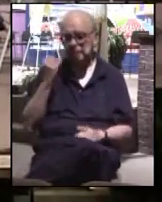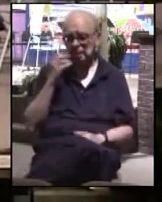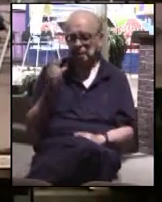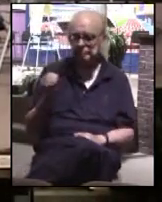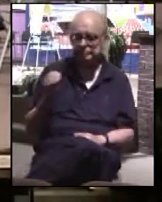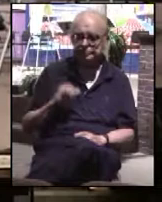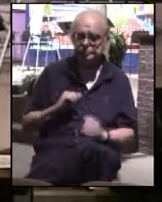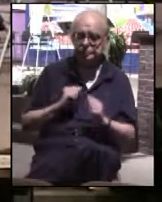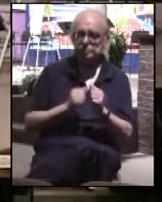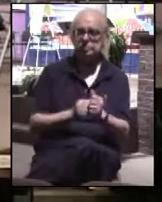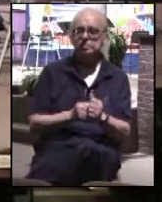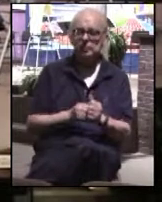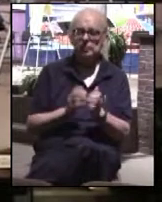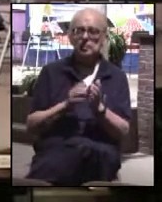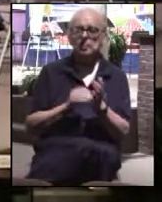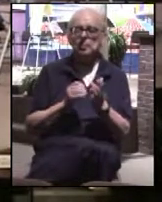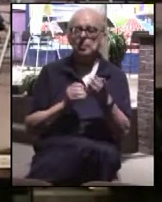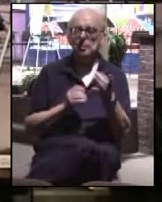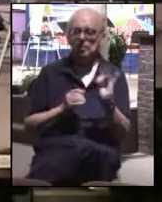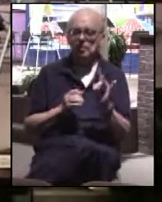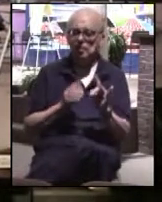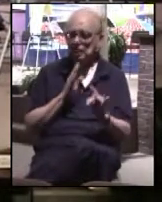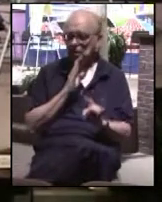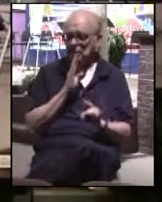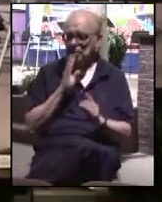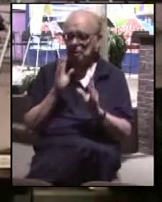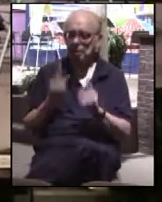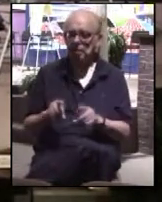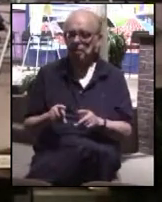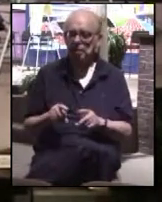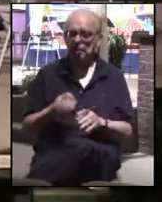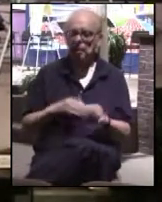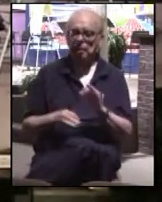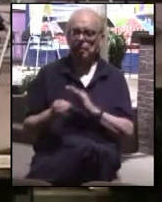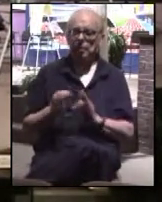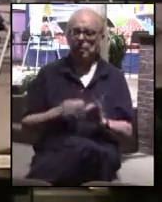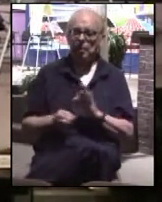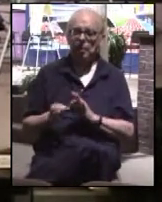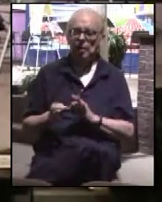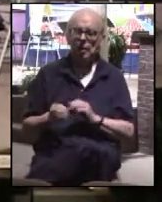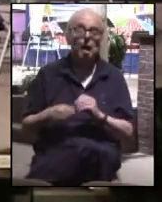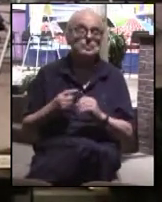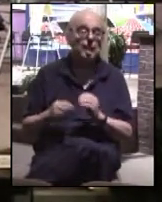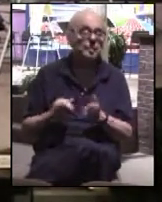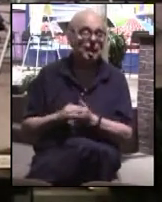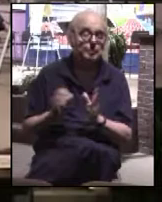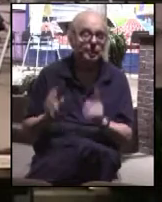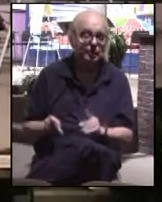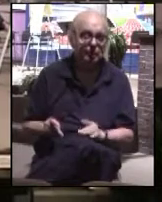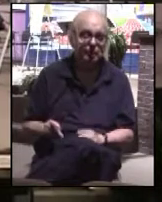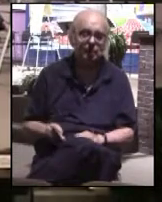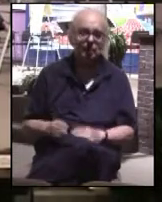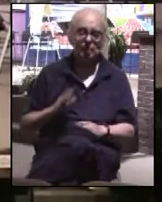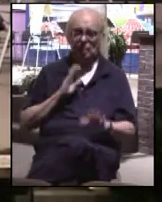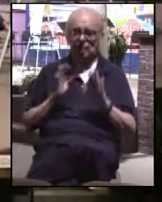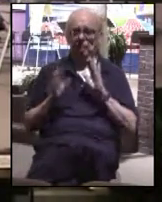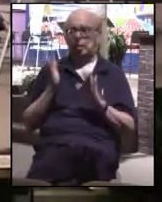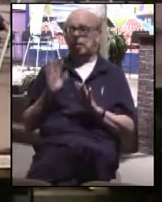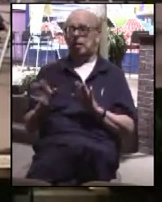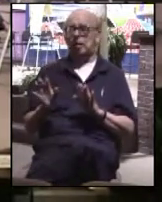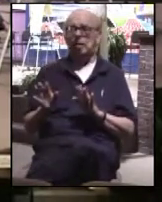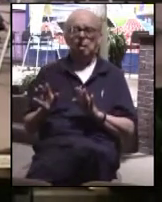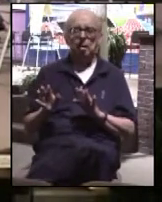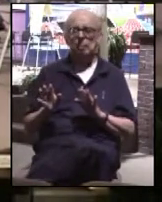have we followed matthew 18 and talked to the person instead of about the person frustration is never